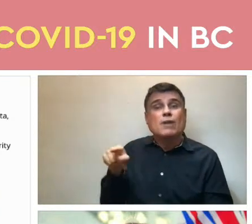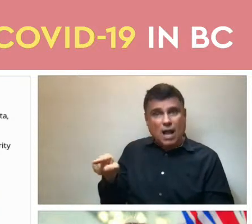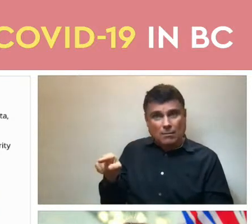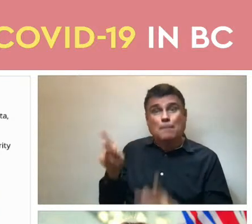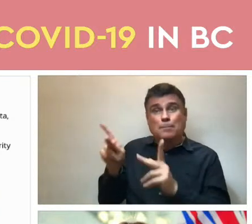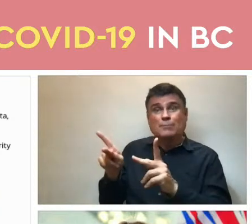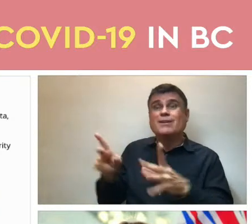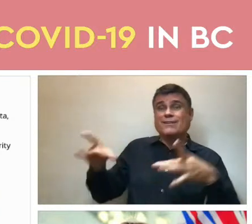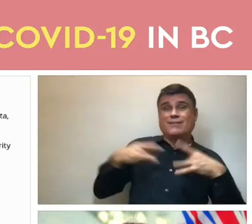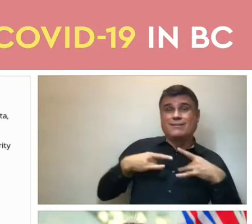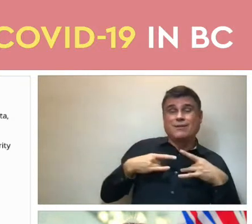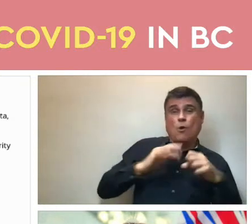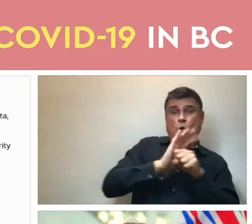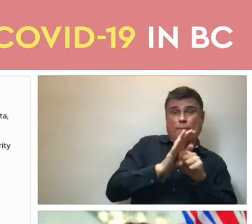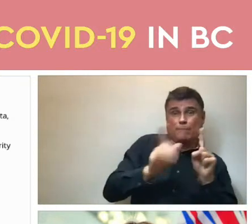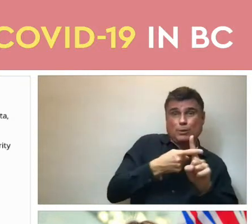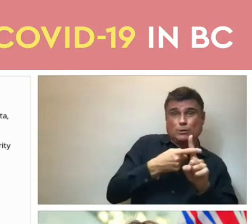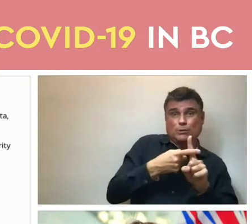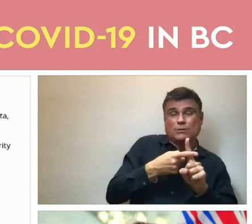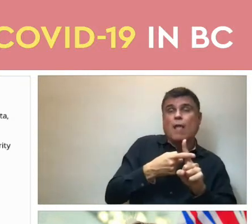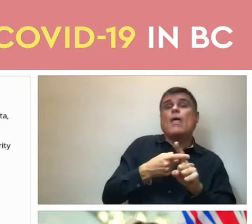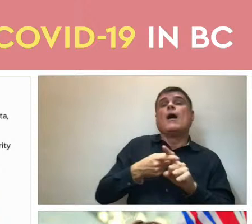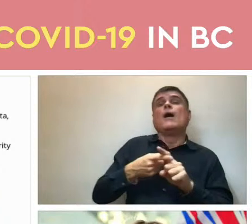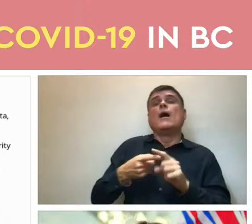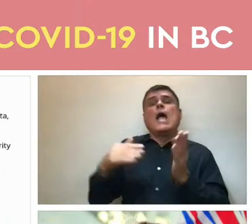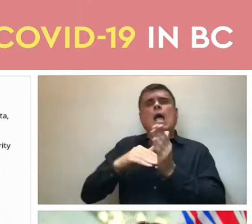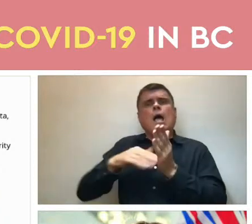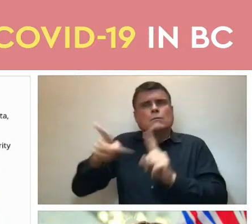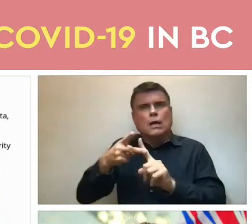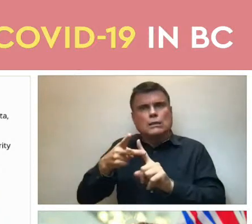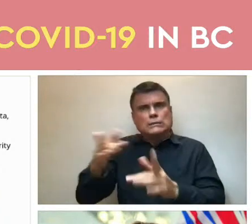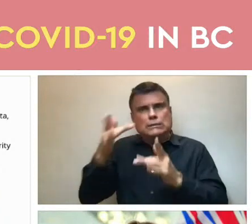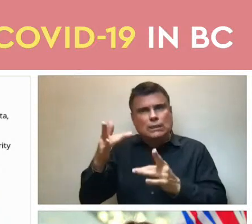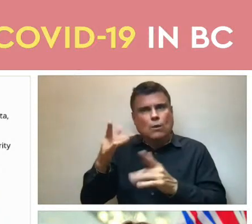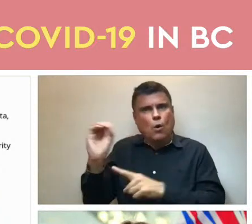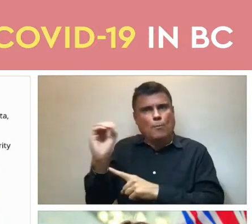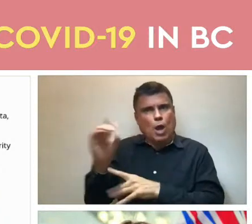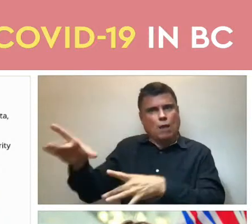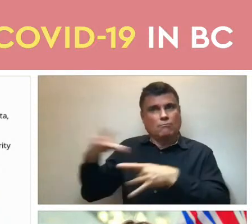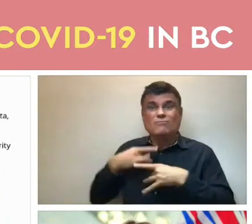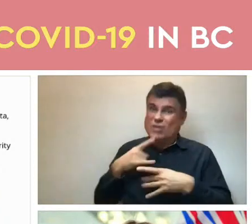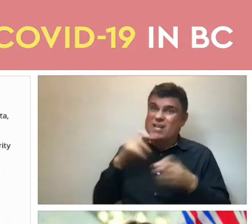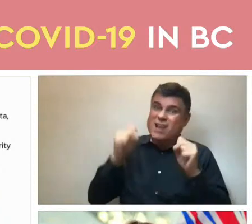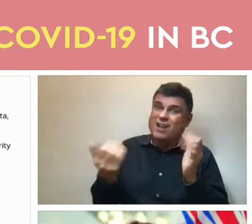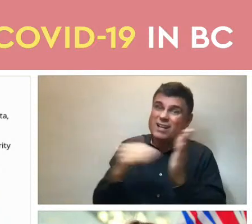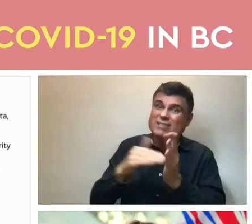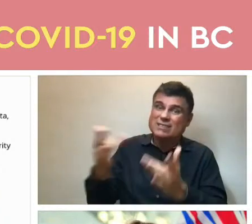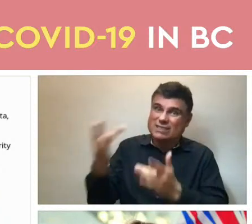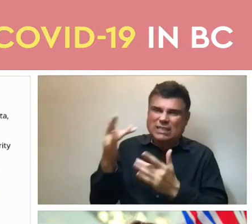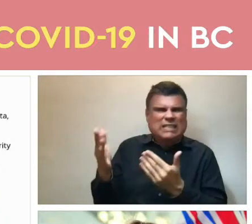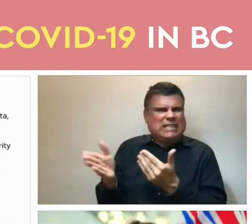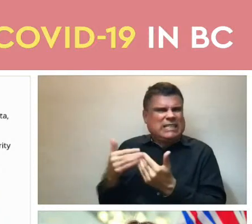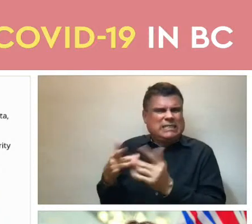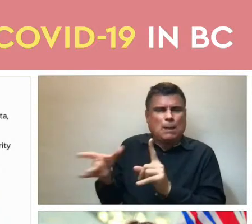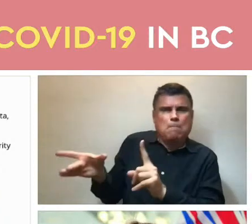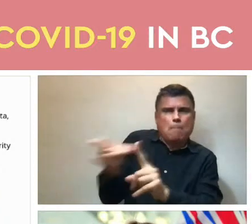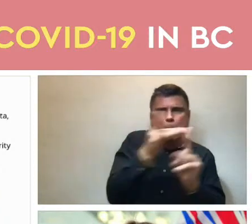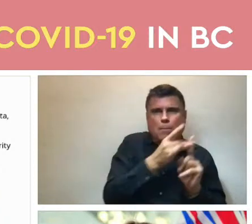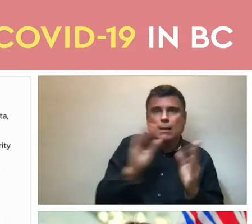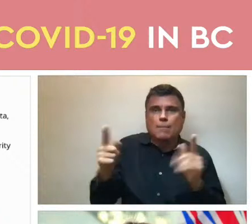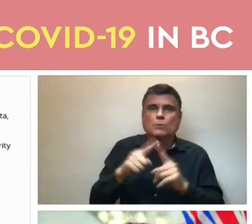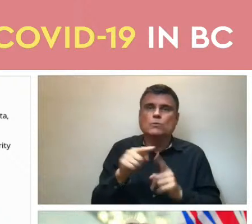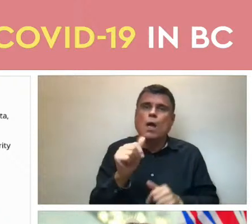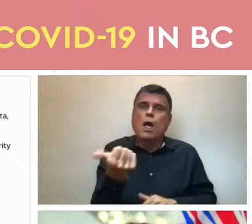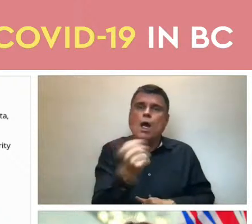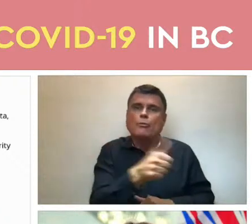new infection with Omicron than they were with Delta, with Beta, with the other variants of concern that we've seen. That